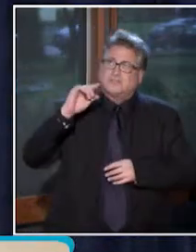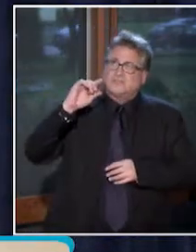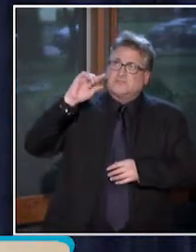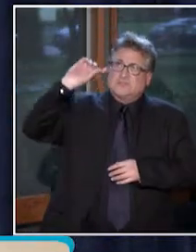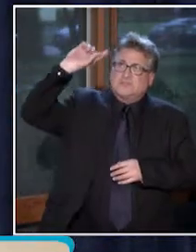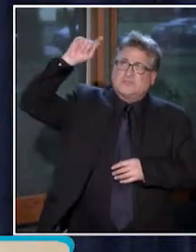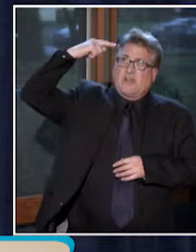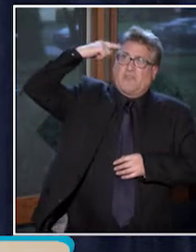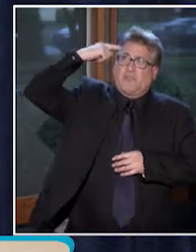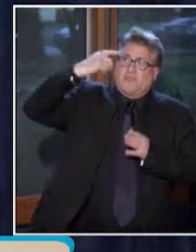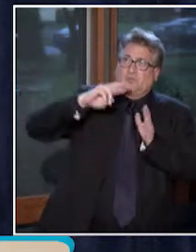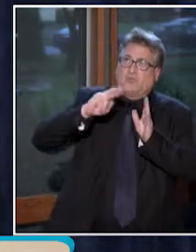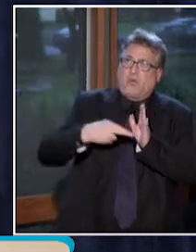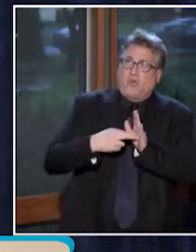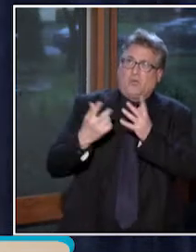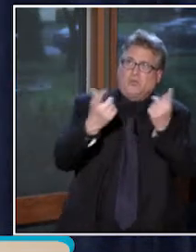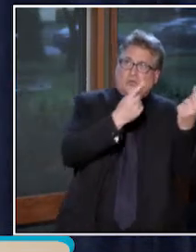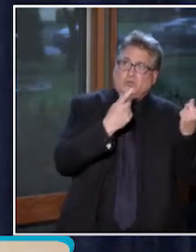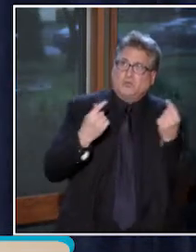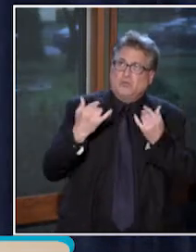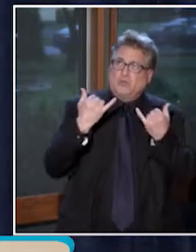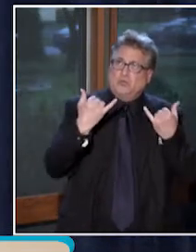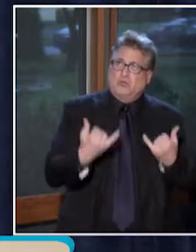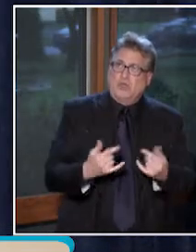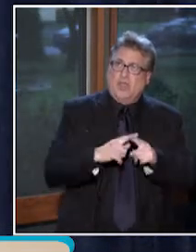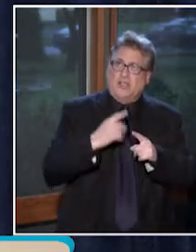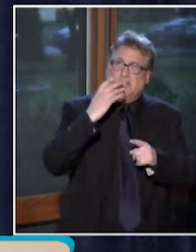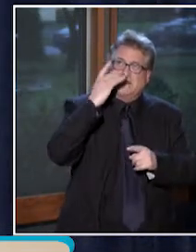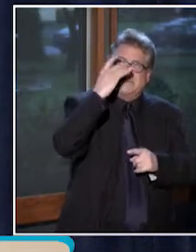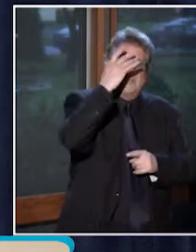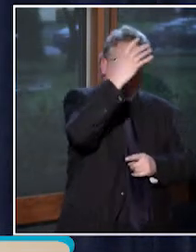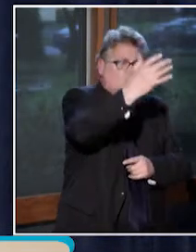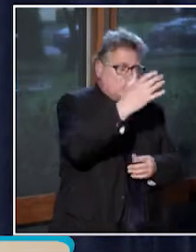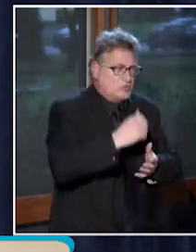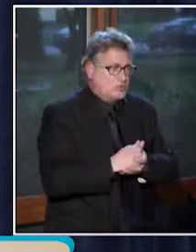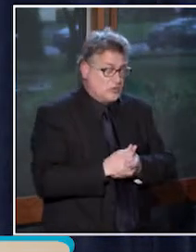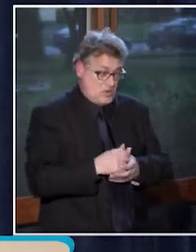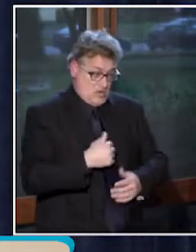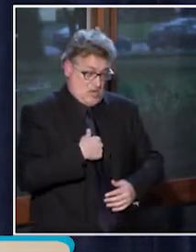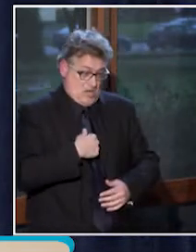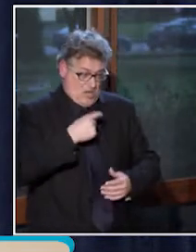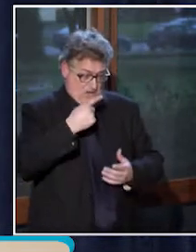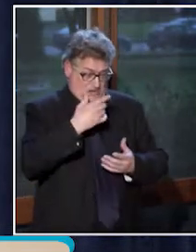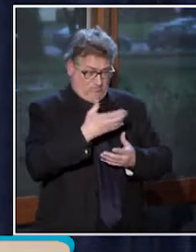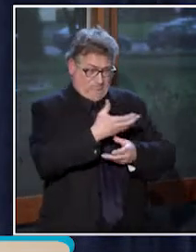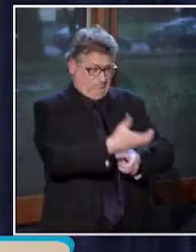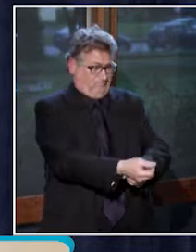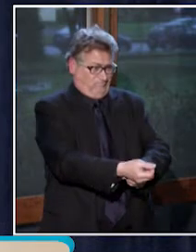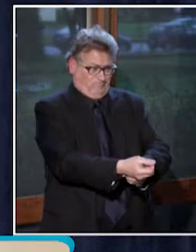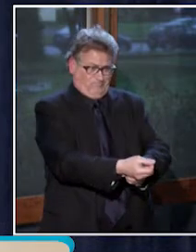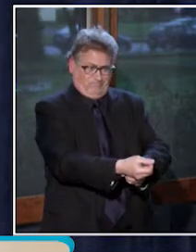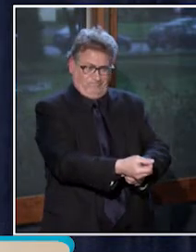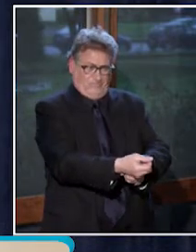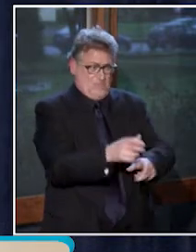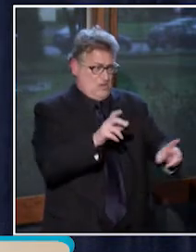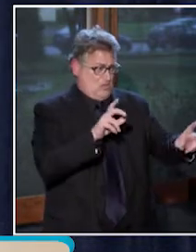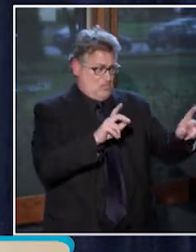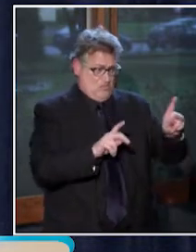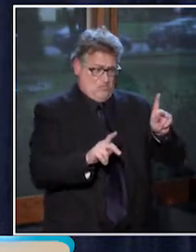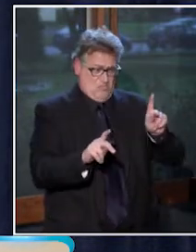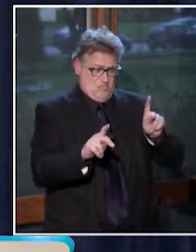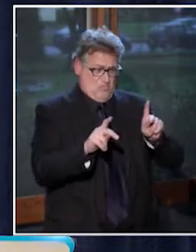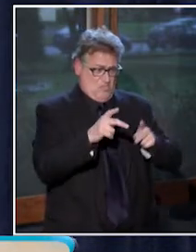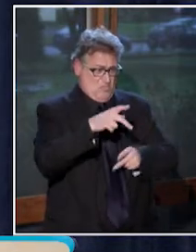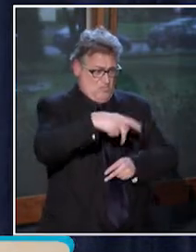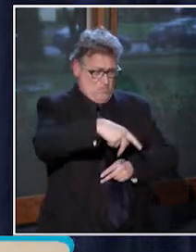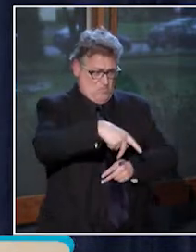in the years ahead. I have complete confidence that Portlanders are up to solving these challenges.